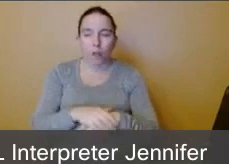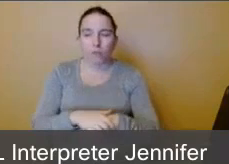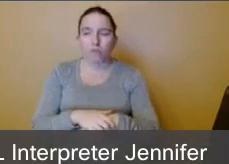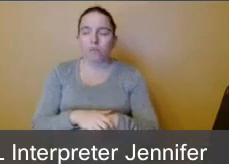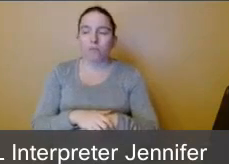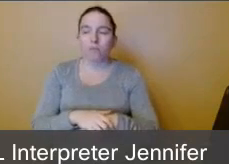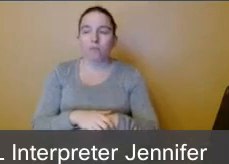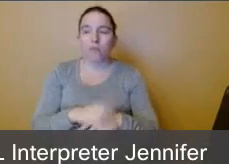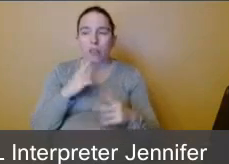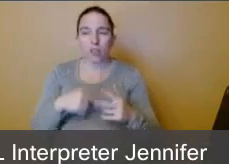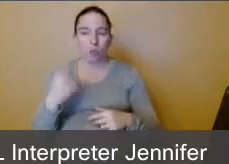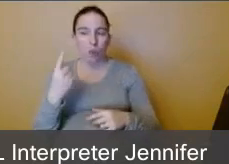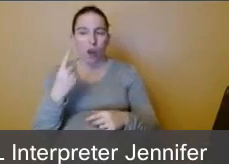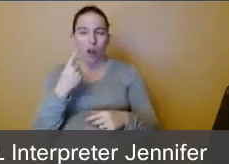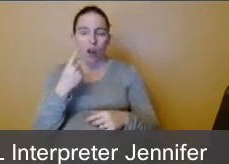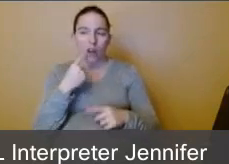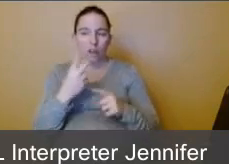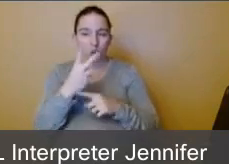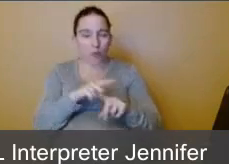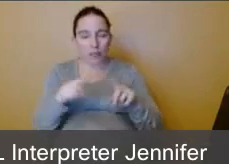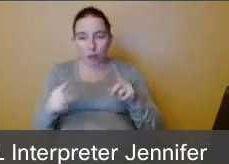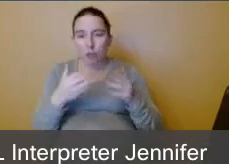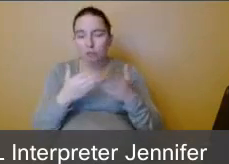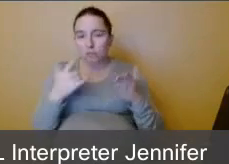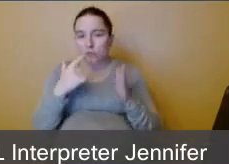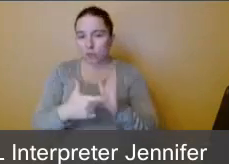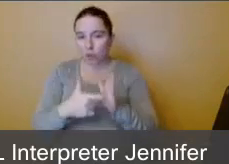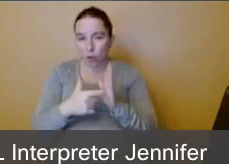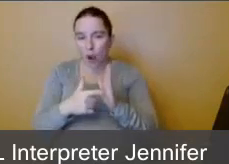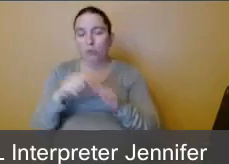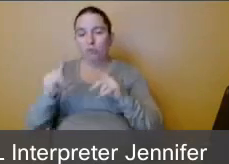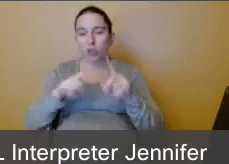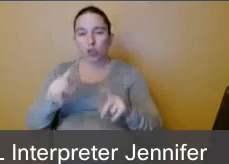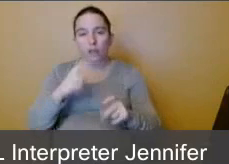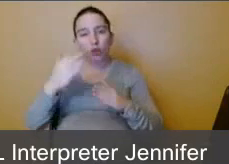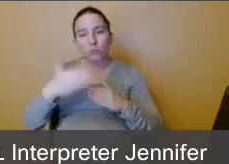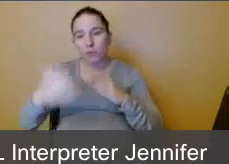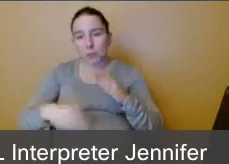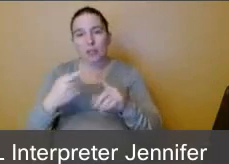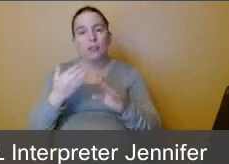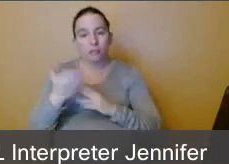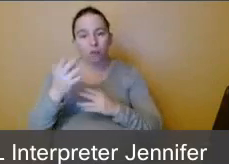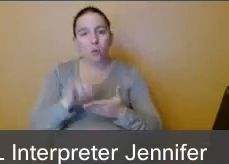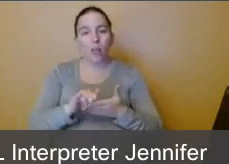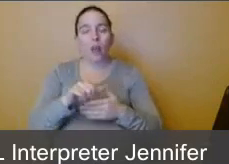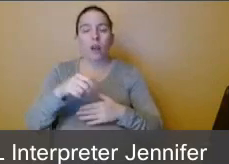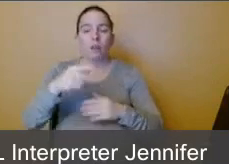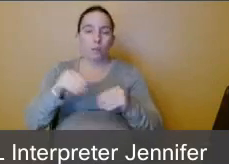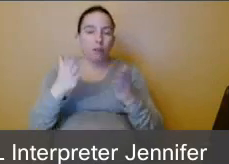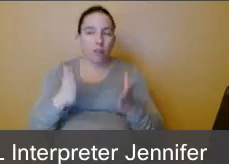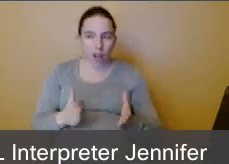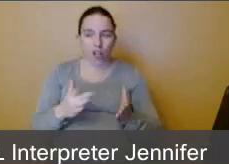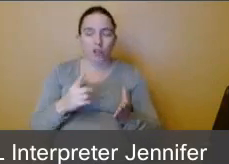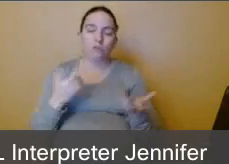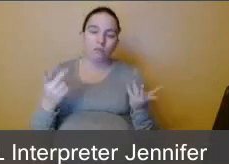This is one of two initiatives that require a survey to be completed by the provider. And so again, as part of the